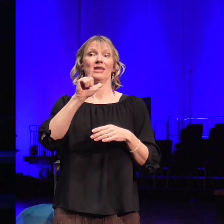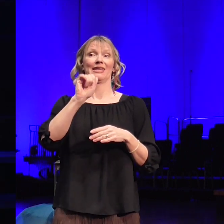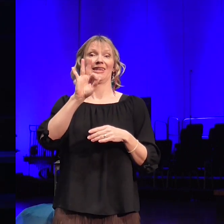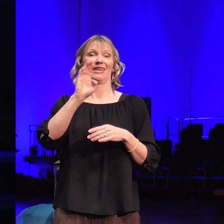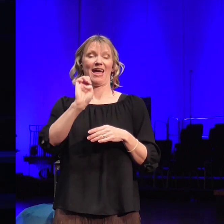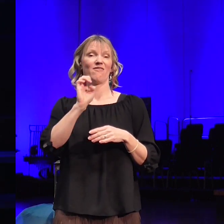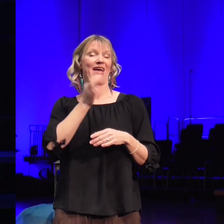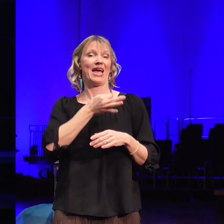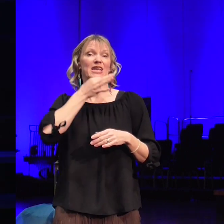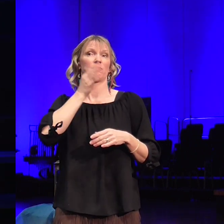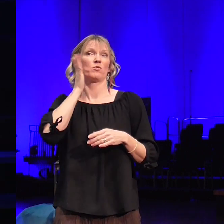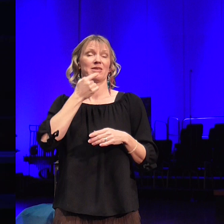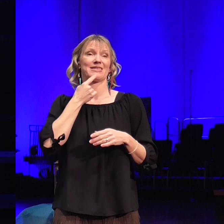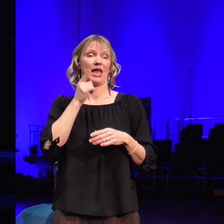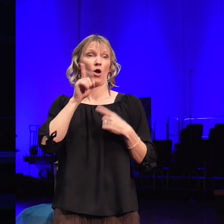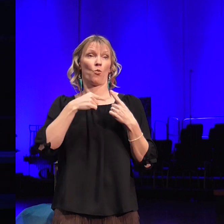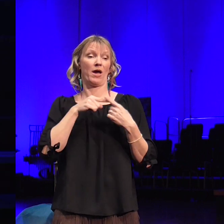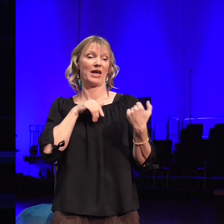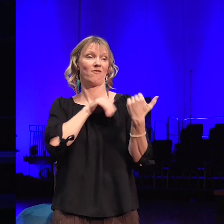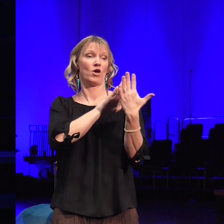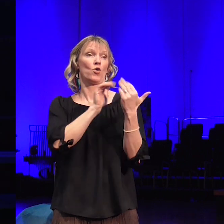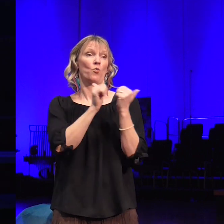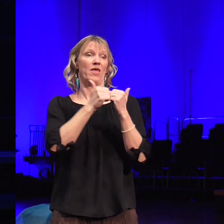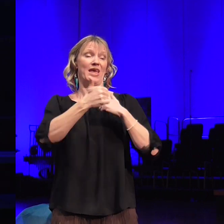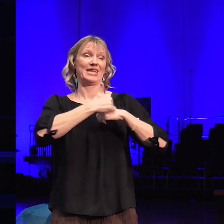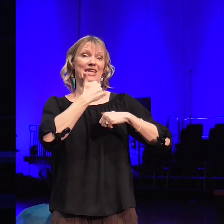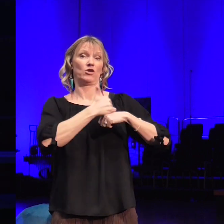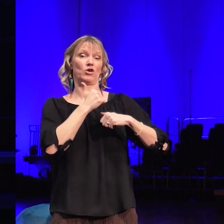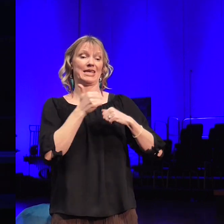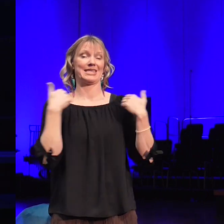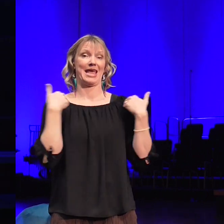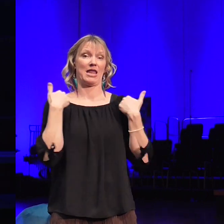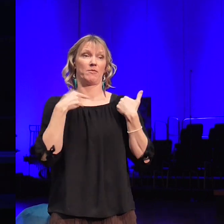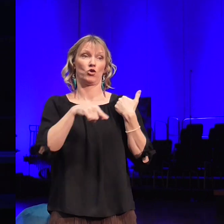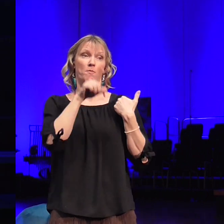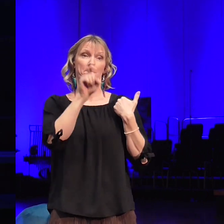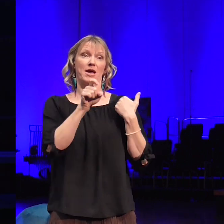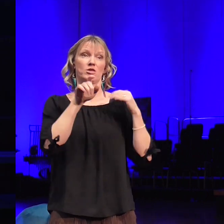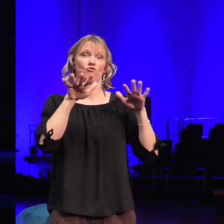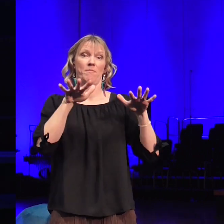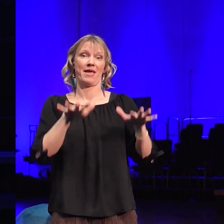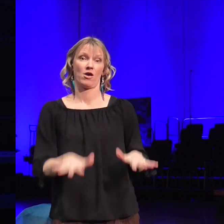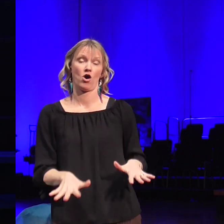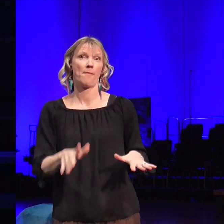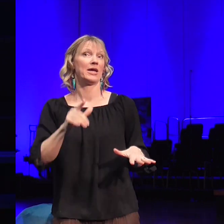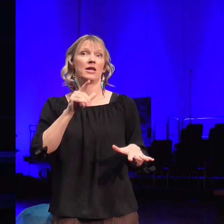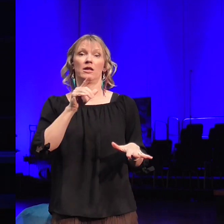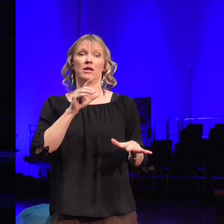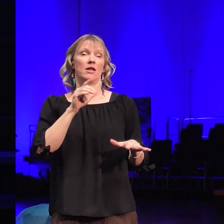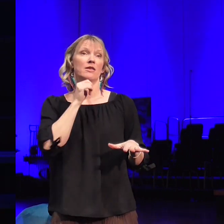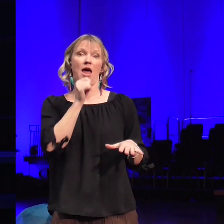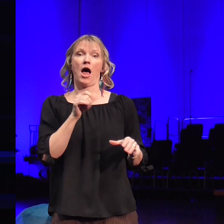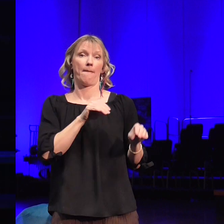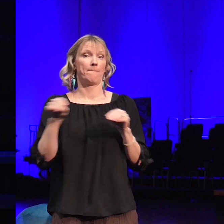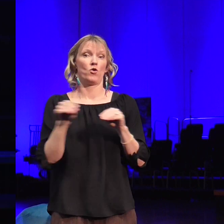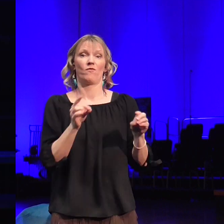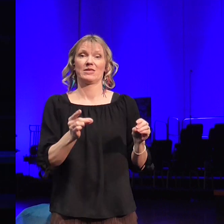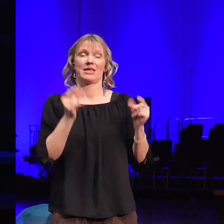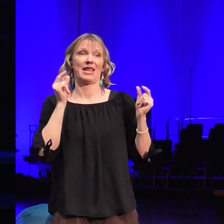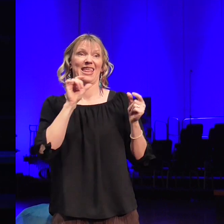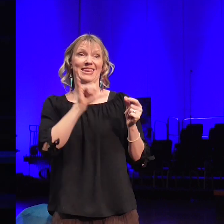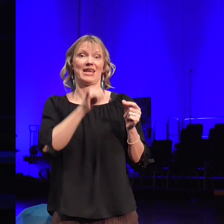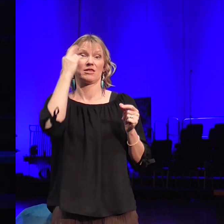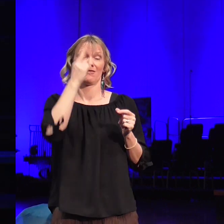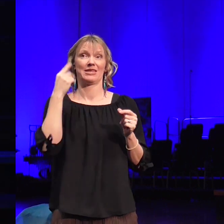when confronted with a potentially dangerous animal, you must remain calm and not make any sudden movements. That's why